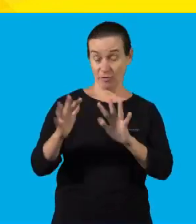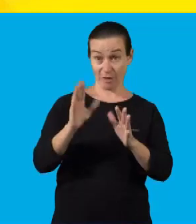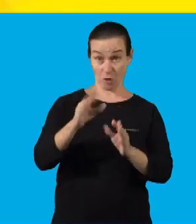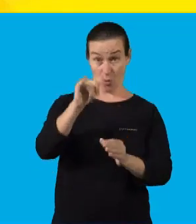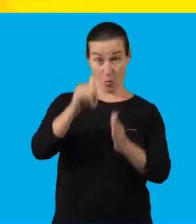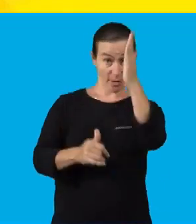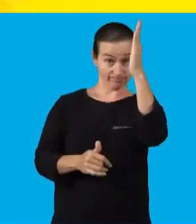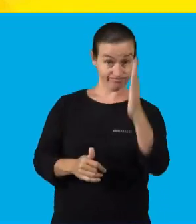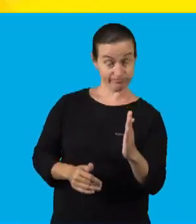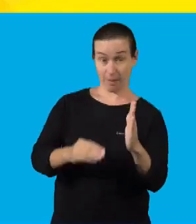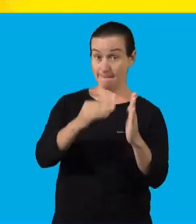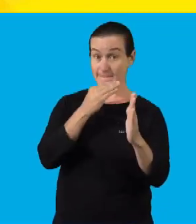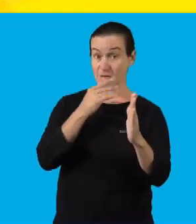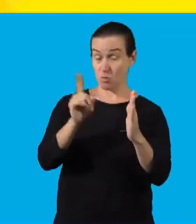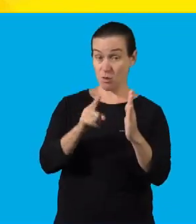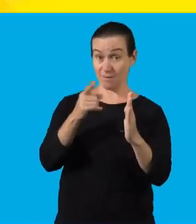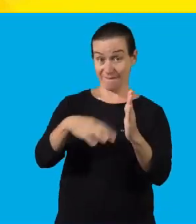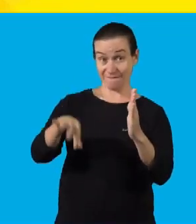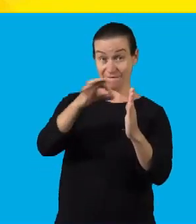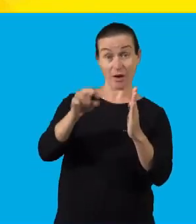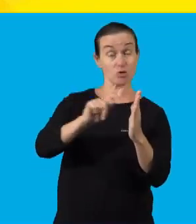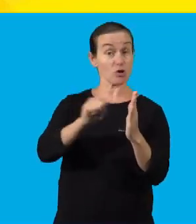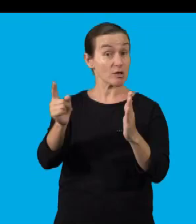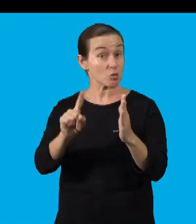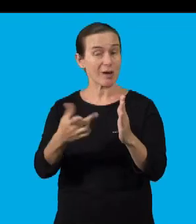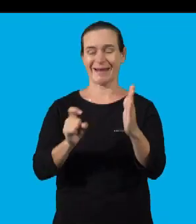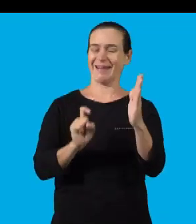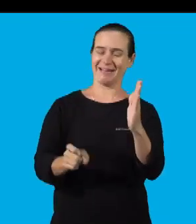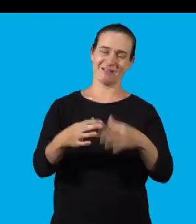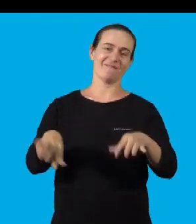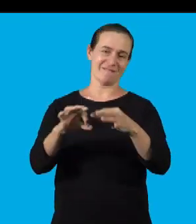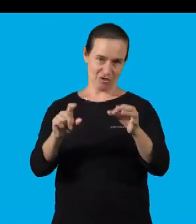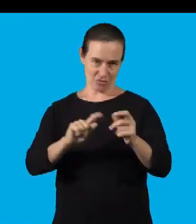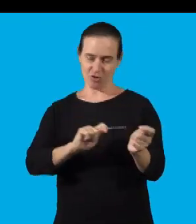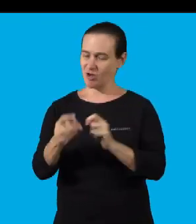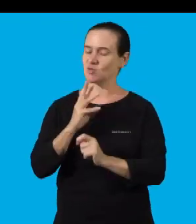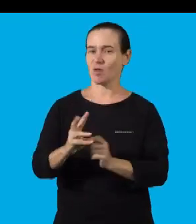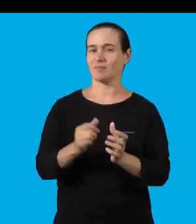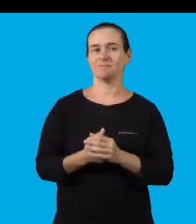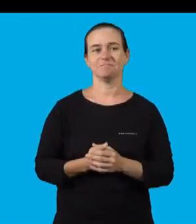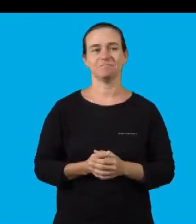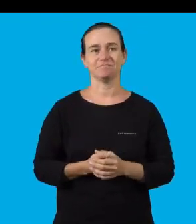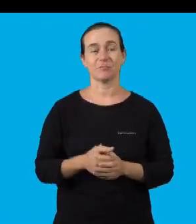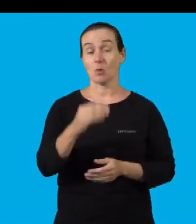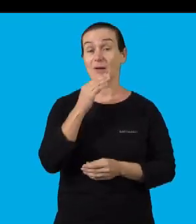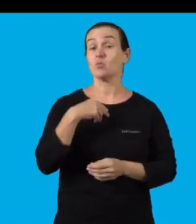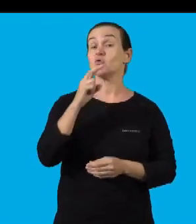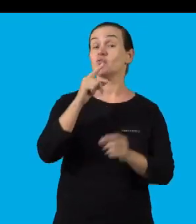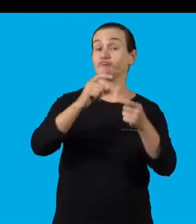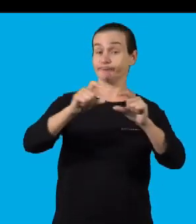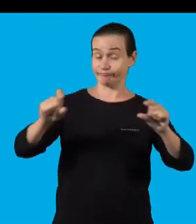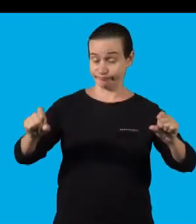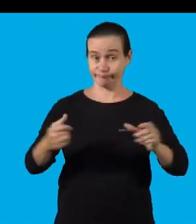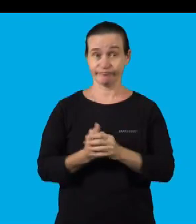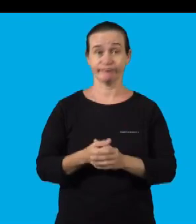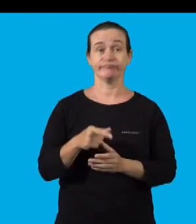should know that reflecting on the y-axis means that the value that's going to change is the x value. So we are going to use